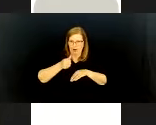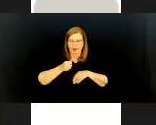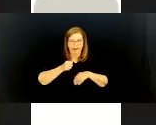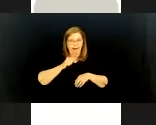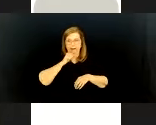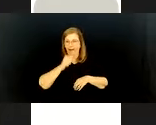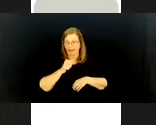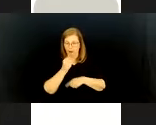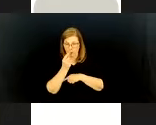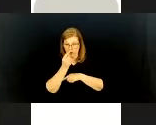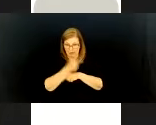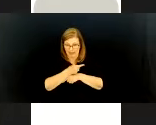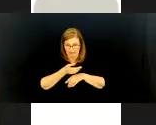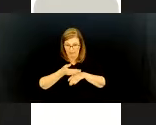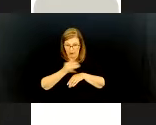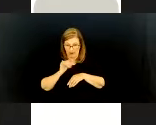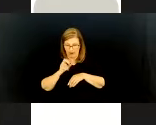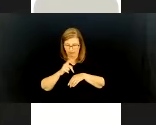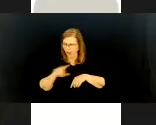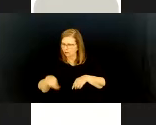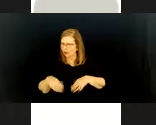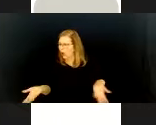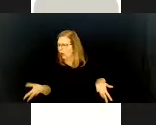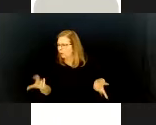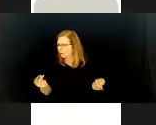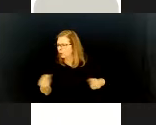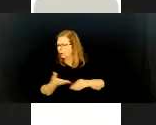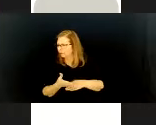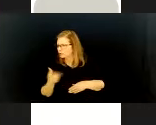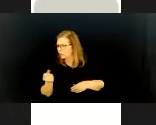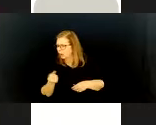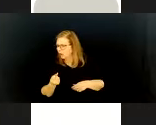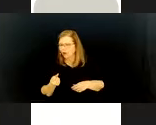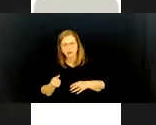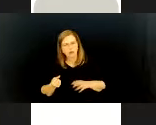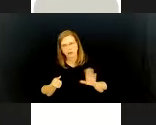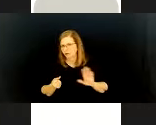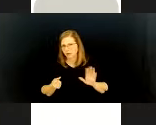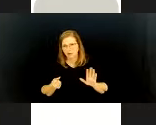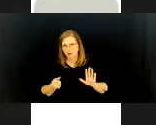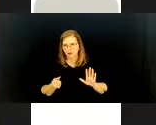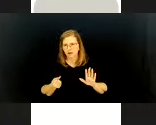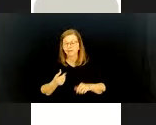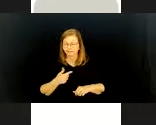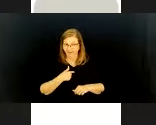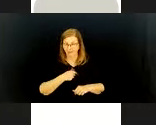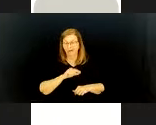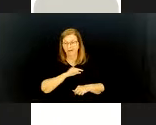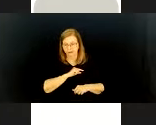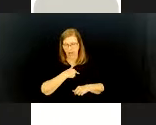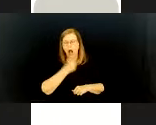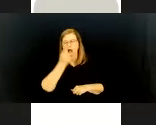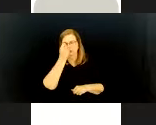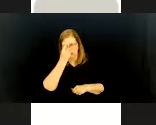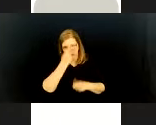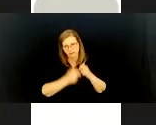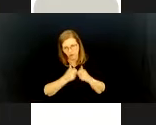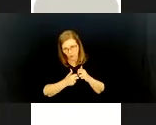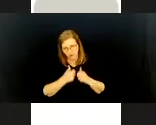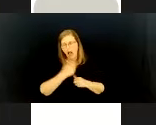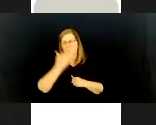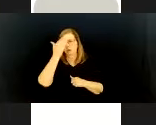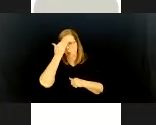IEPs due, we're asking them, hey, what do you want to do after high school? And, you know, I was guilty of that. I know how difficult it is. I know how busy